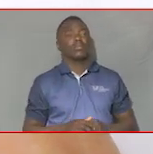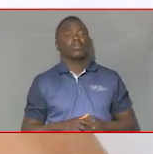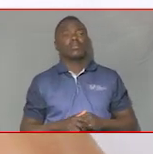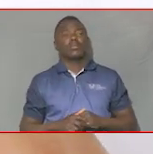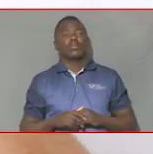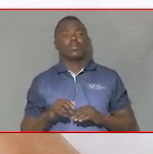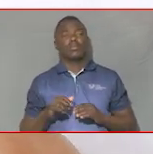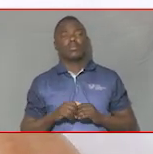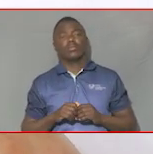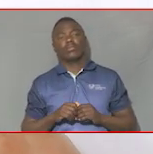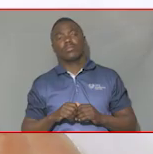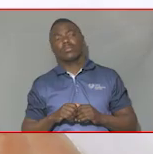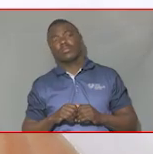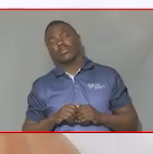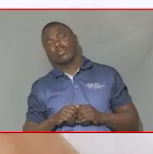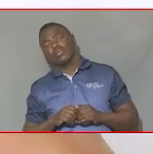Right.